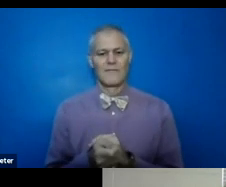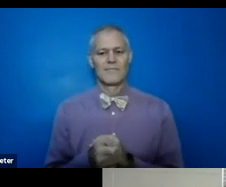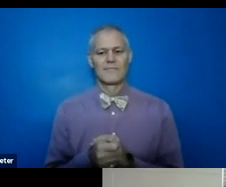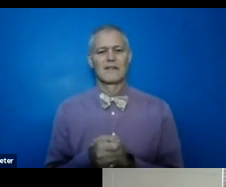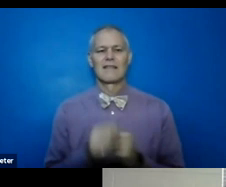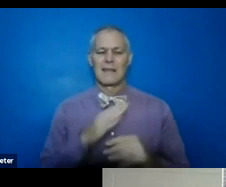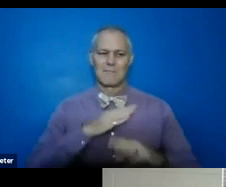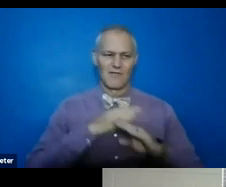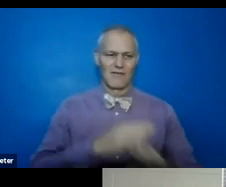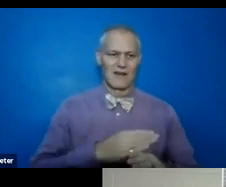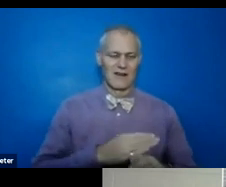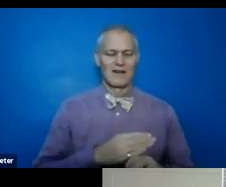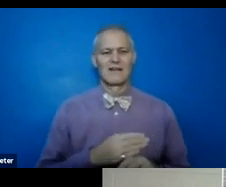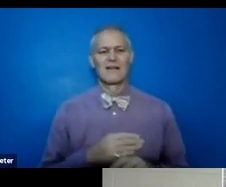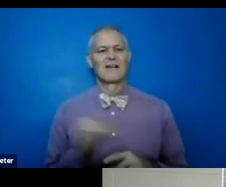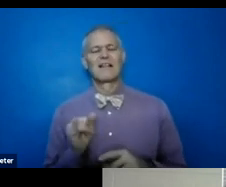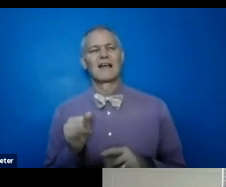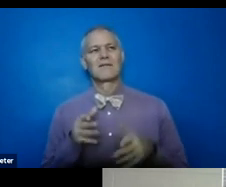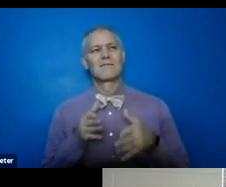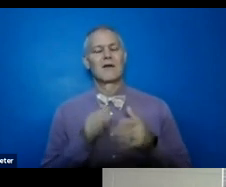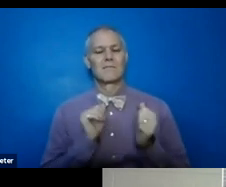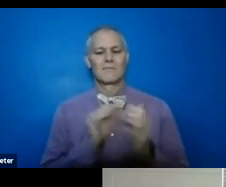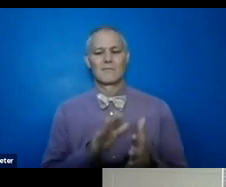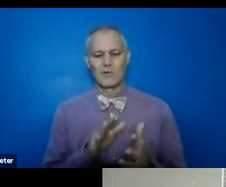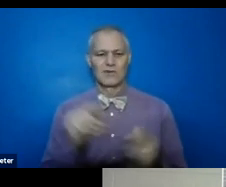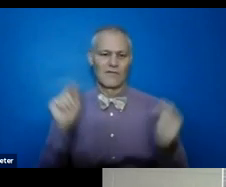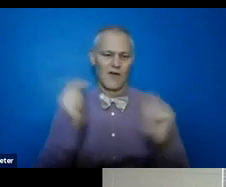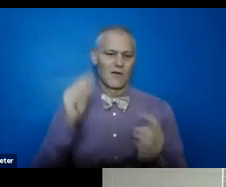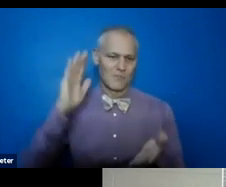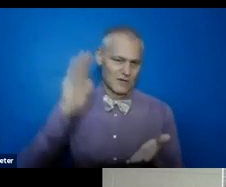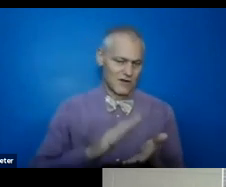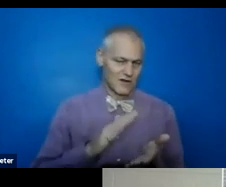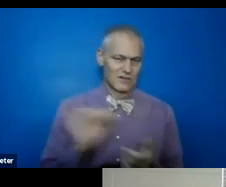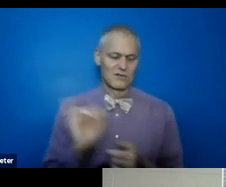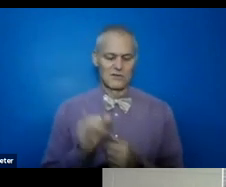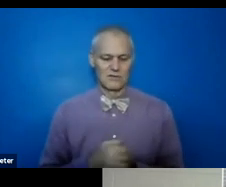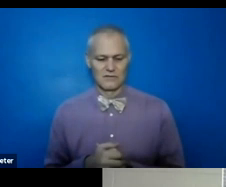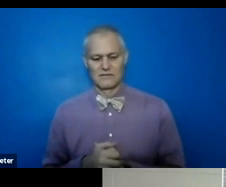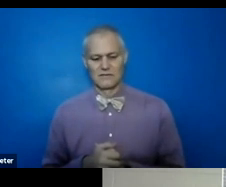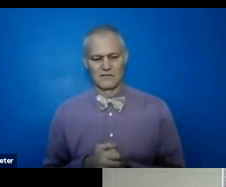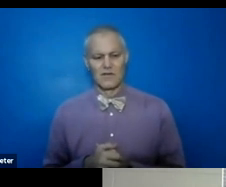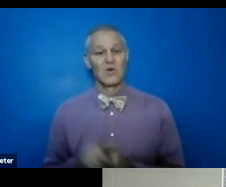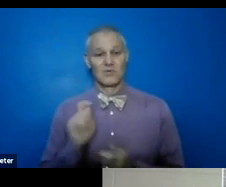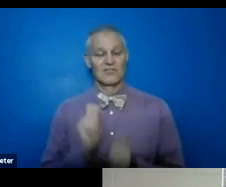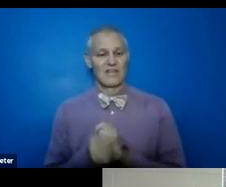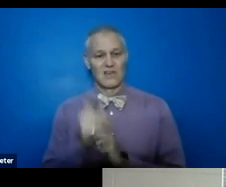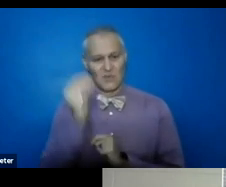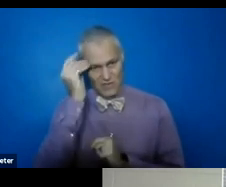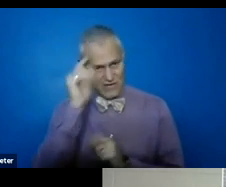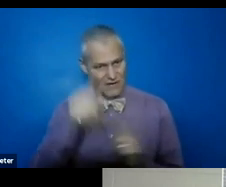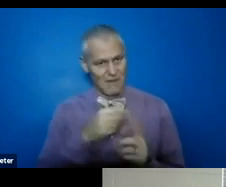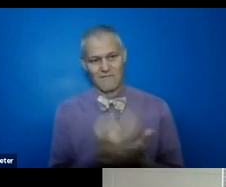preventative sort of like way of thinking about harm reduction as well will change the way you're thinking about funding, like